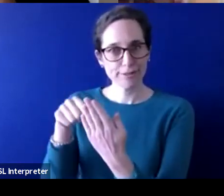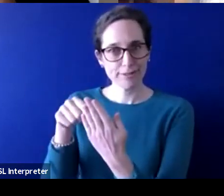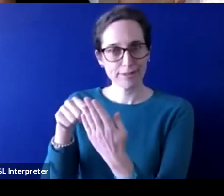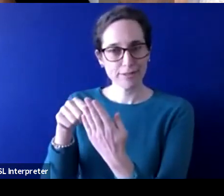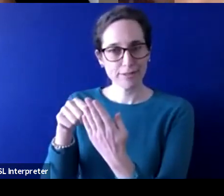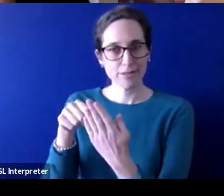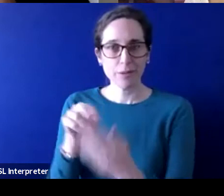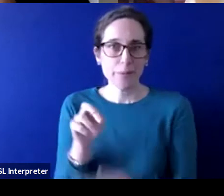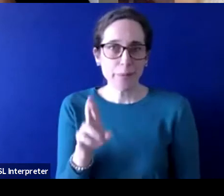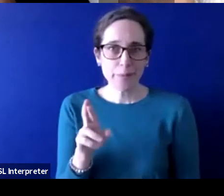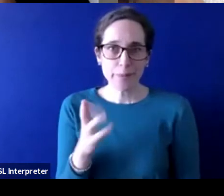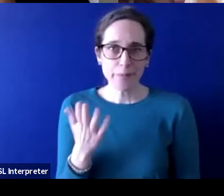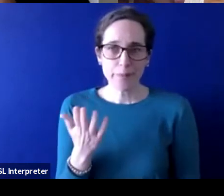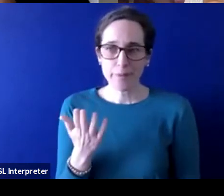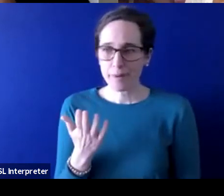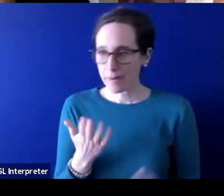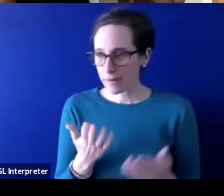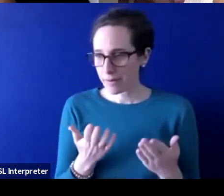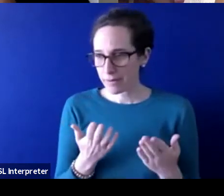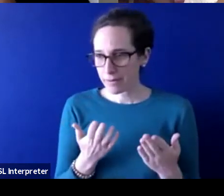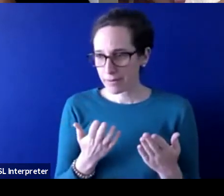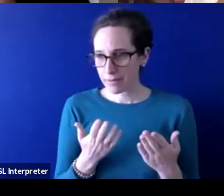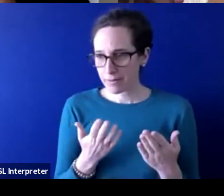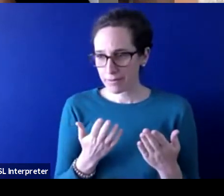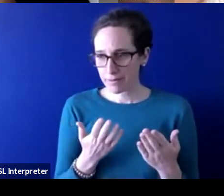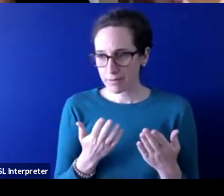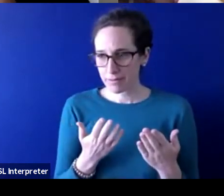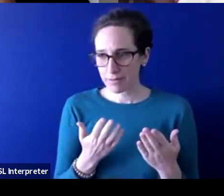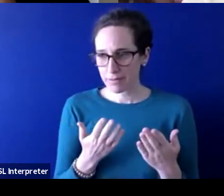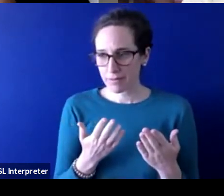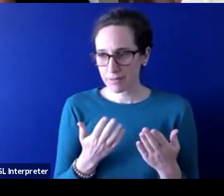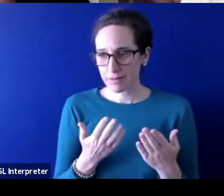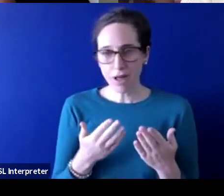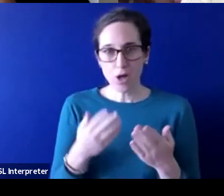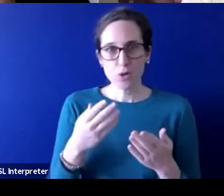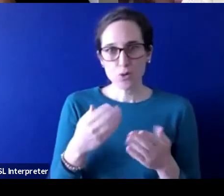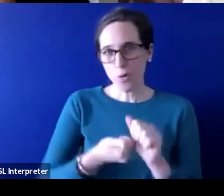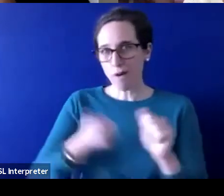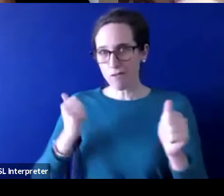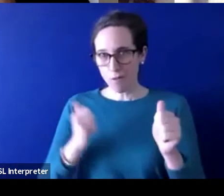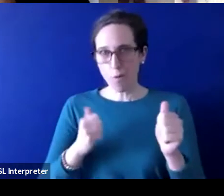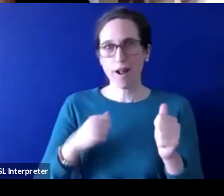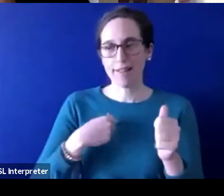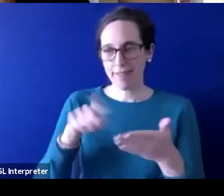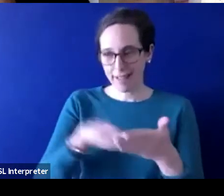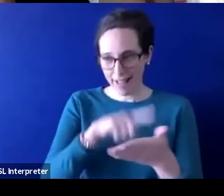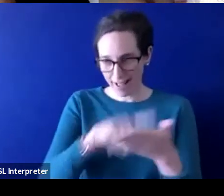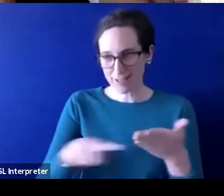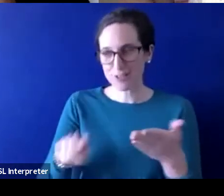whole everything is built around this one difference, whether it be they're in a wheelchair or whether it be